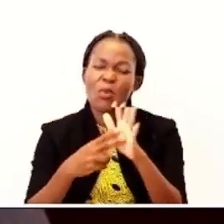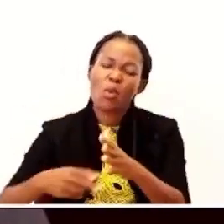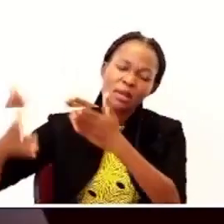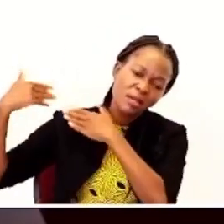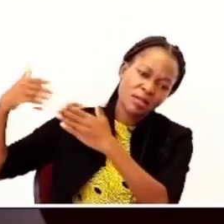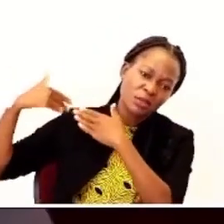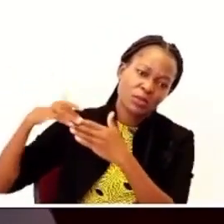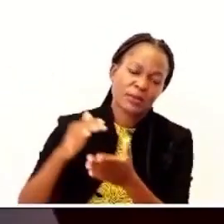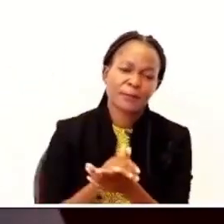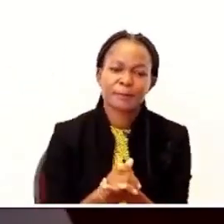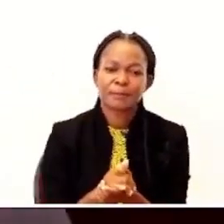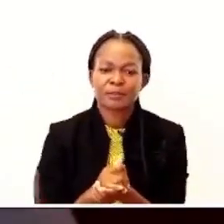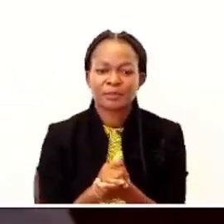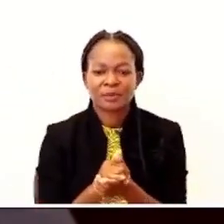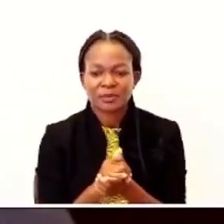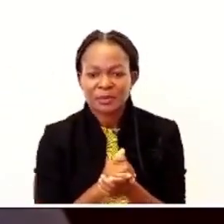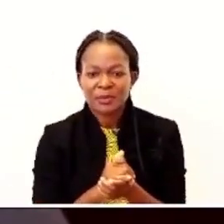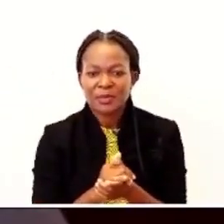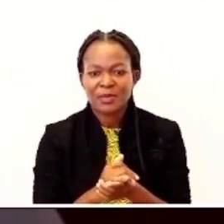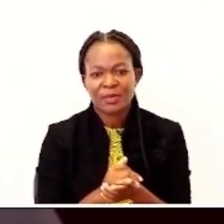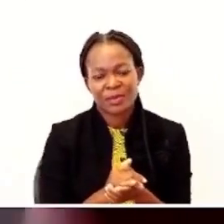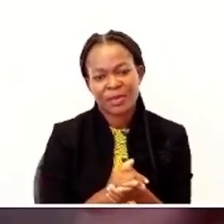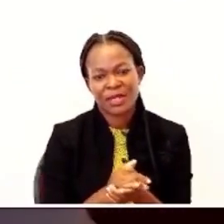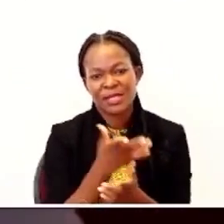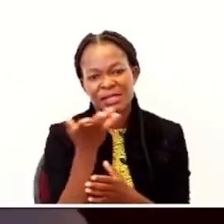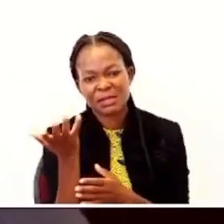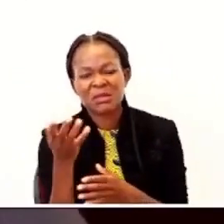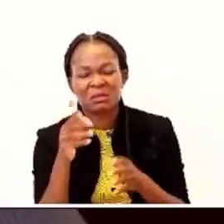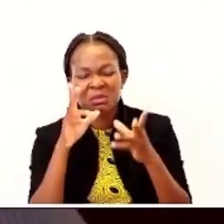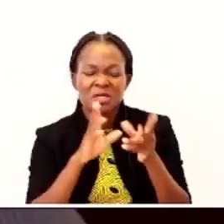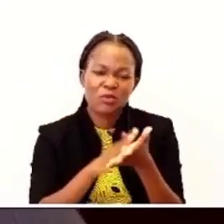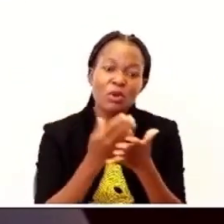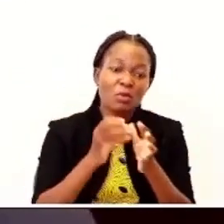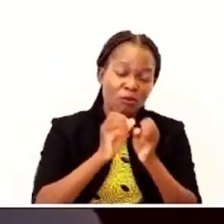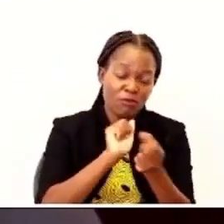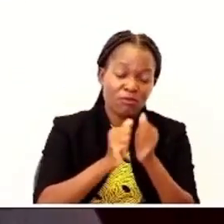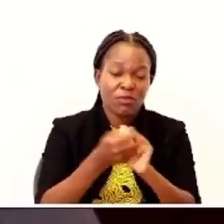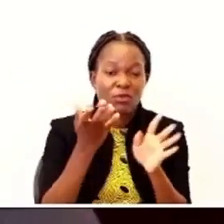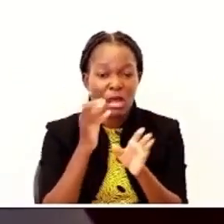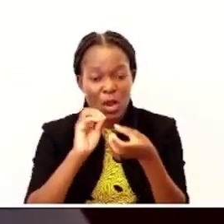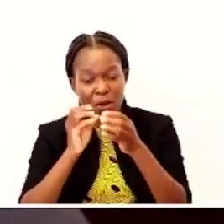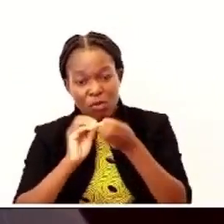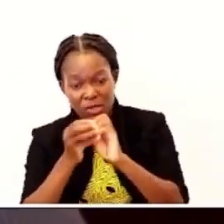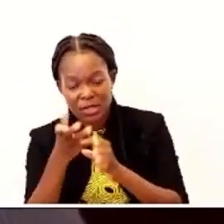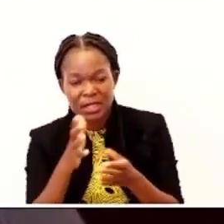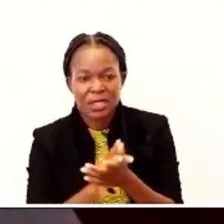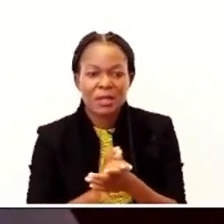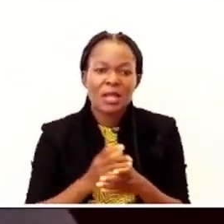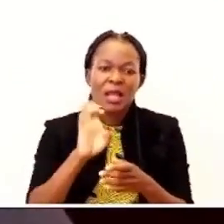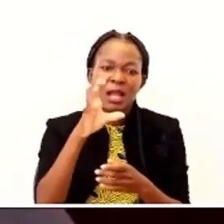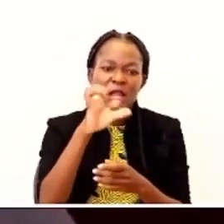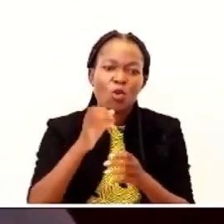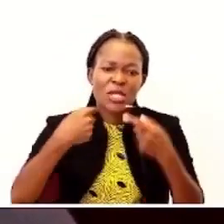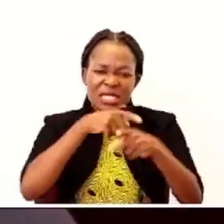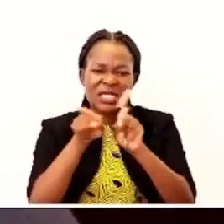where scientists have completely disrupted ecosystems because they did not follow the scientific methodology and